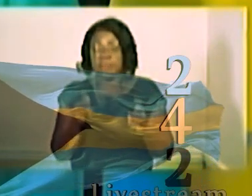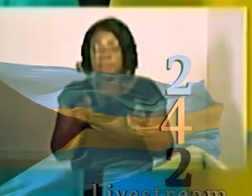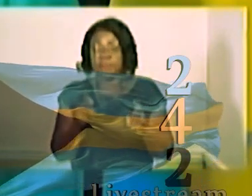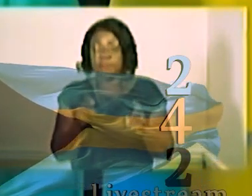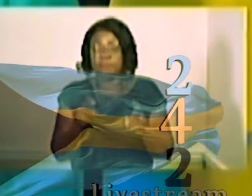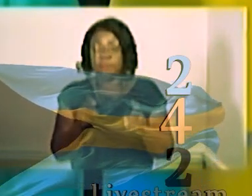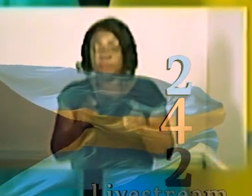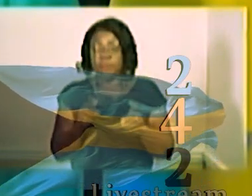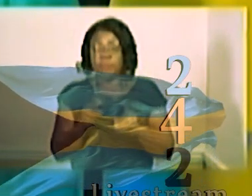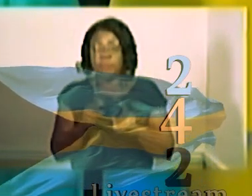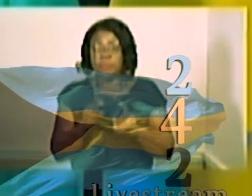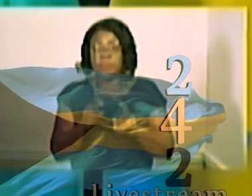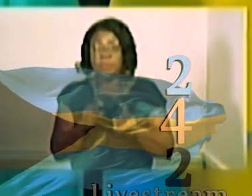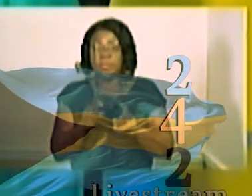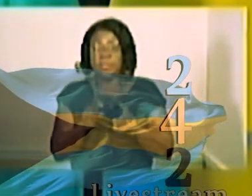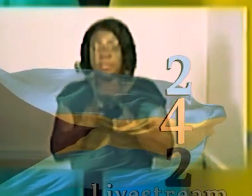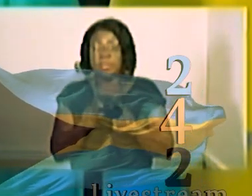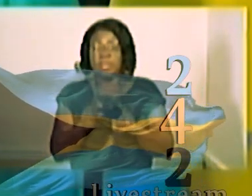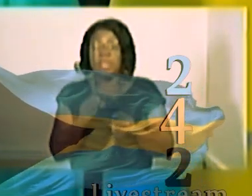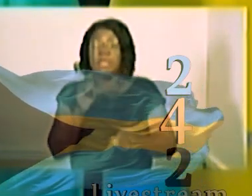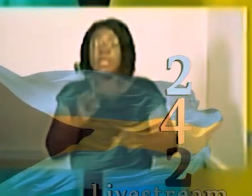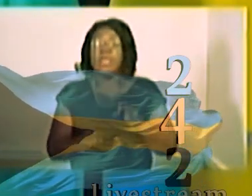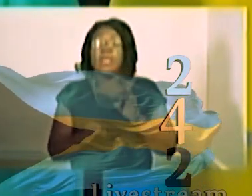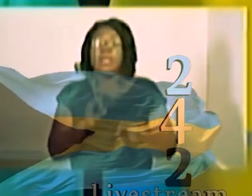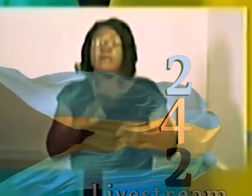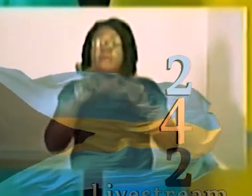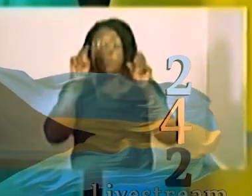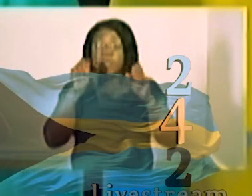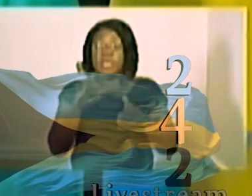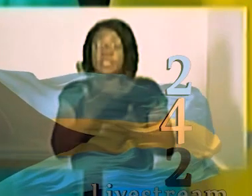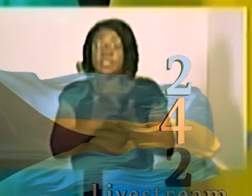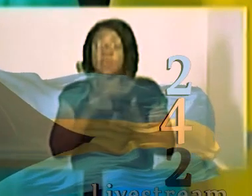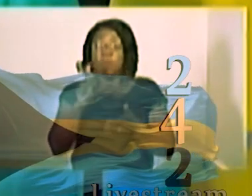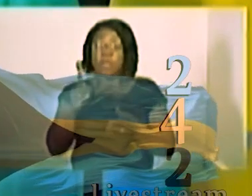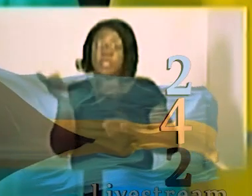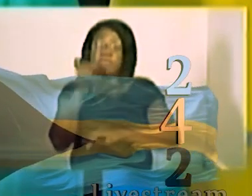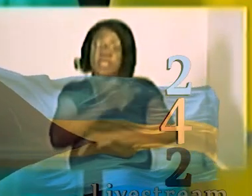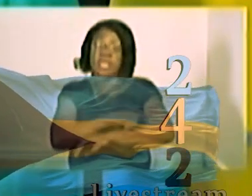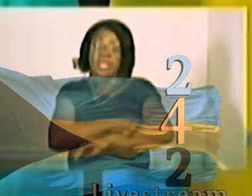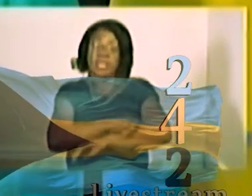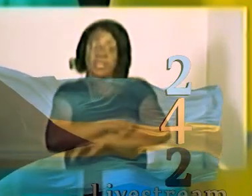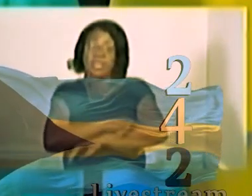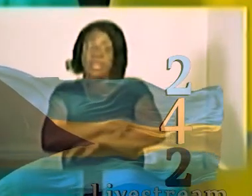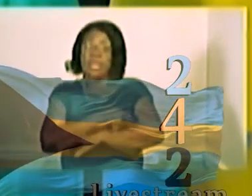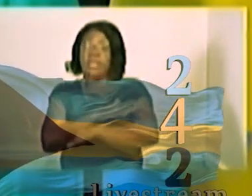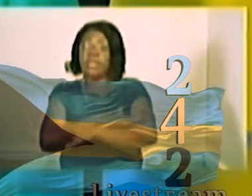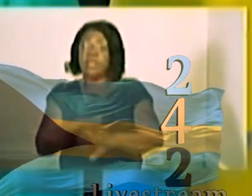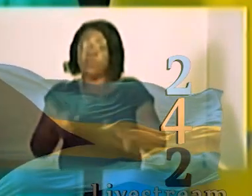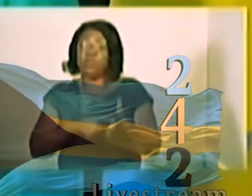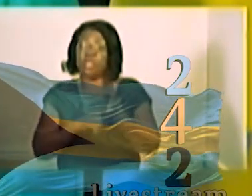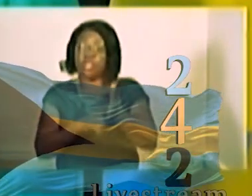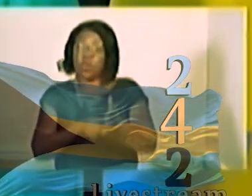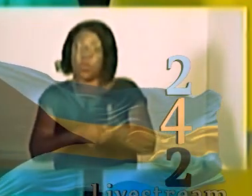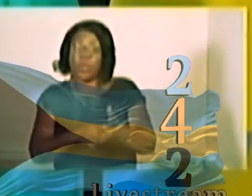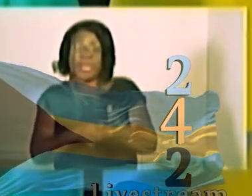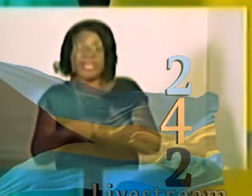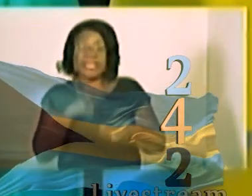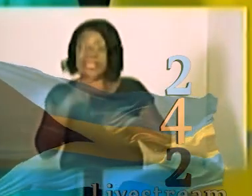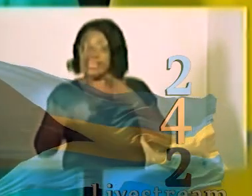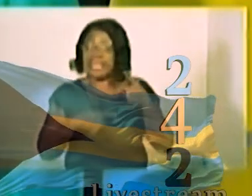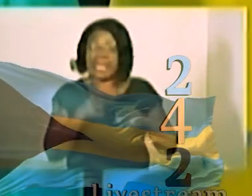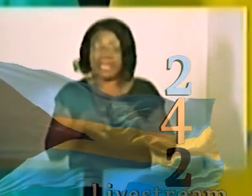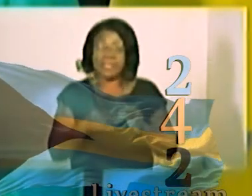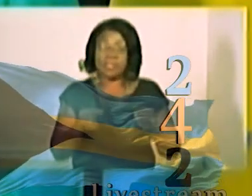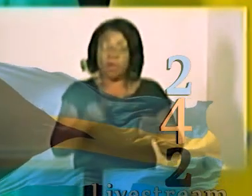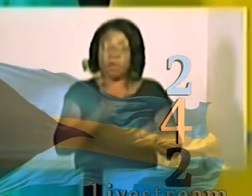asymptomatic. Quite simply put, if you test someone today, they have no symptoms, I can't guarantee that they won't test positive tomorrow or